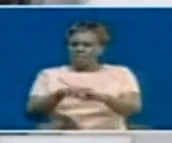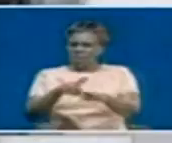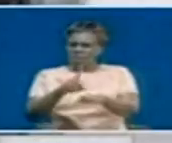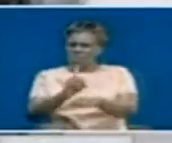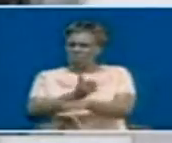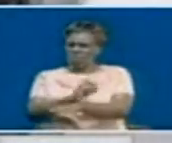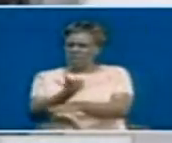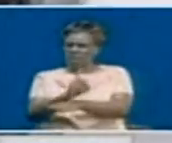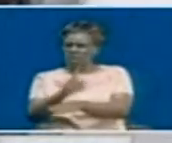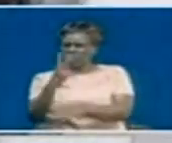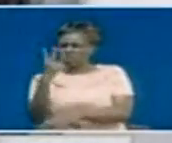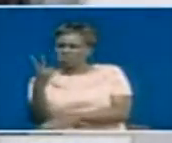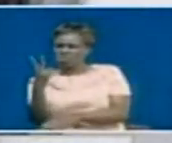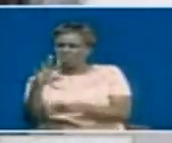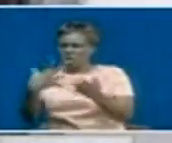is like